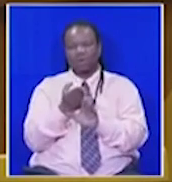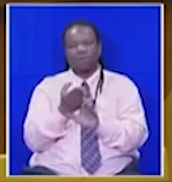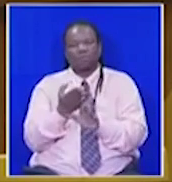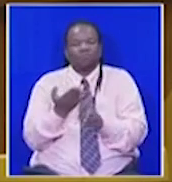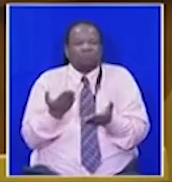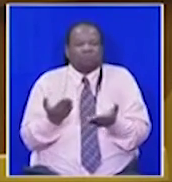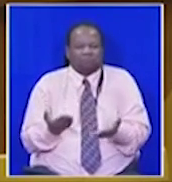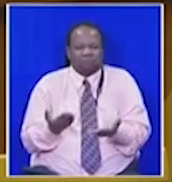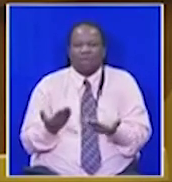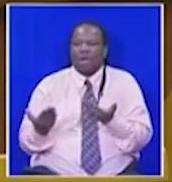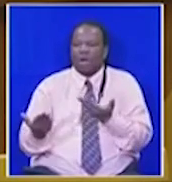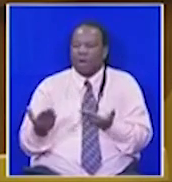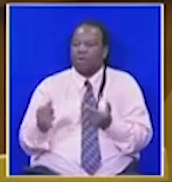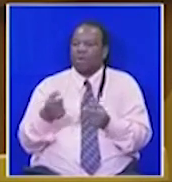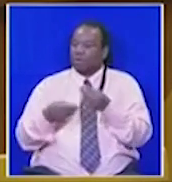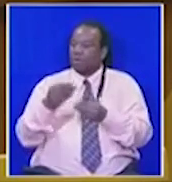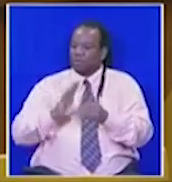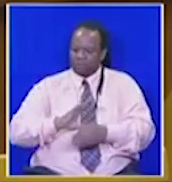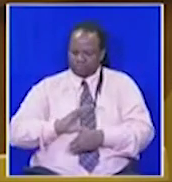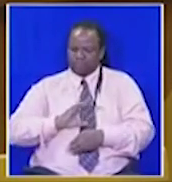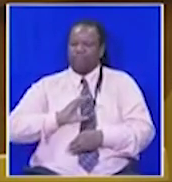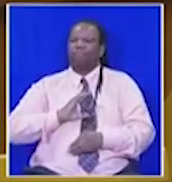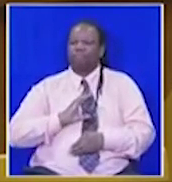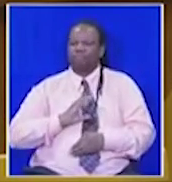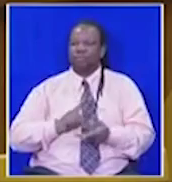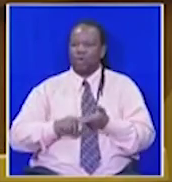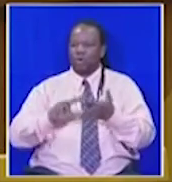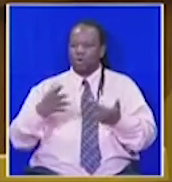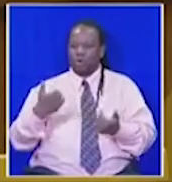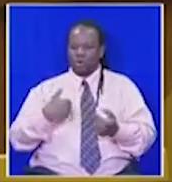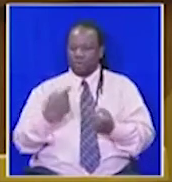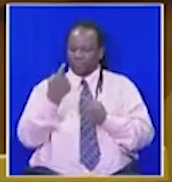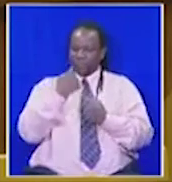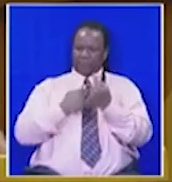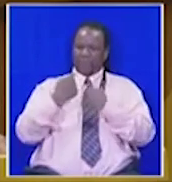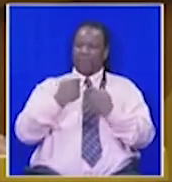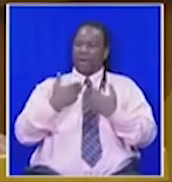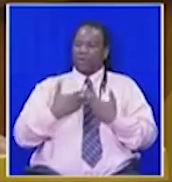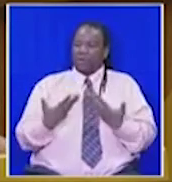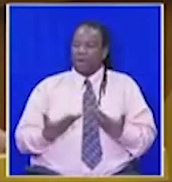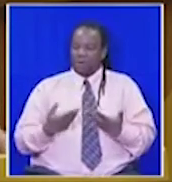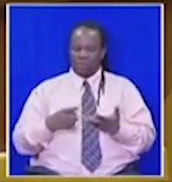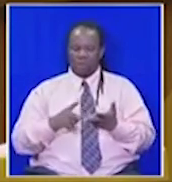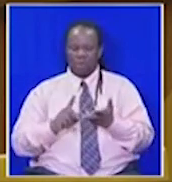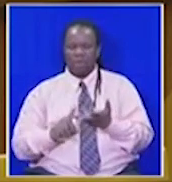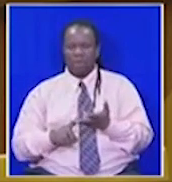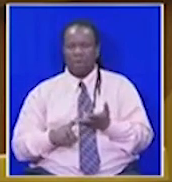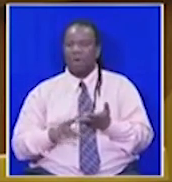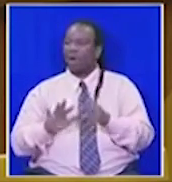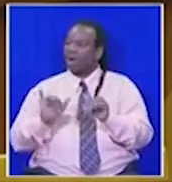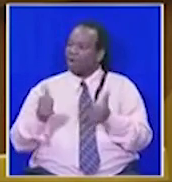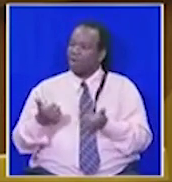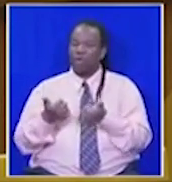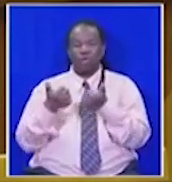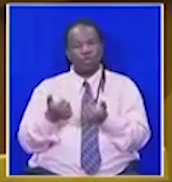inspire confidence in our economy? How do we stop shooting ourselves in the foot? How do we focus on providing new and